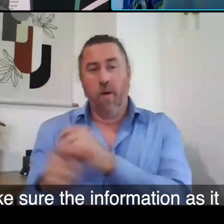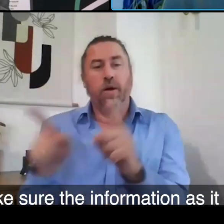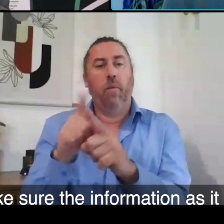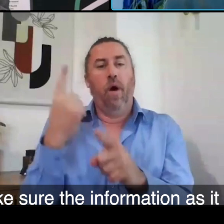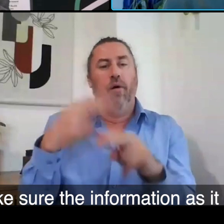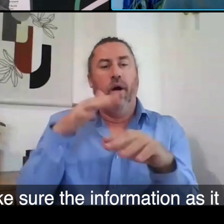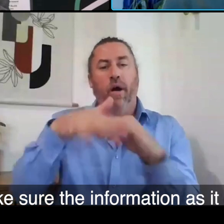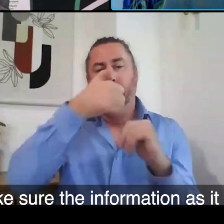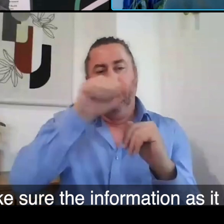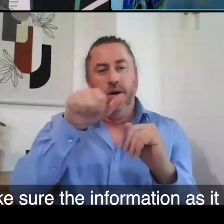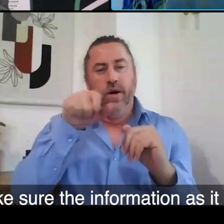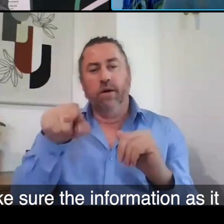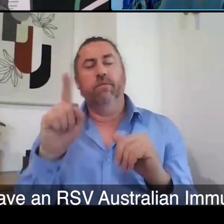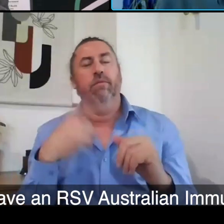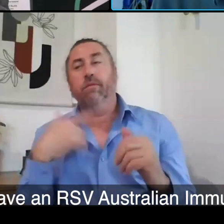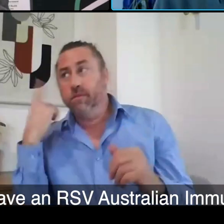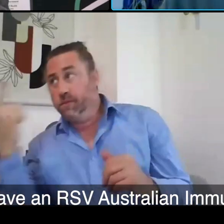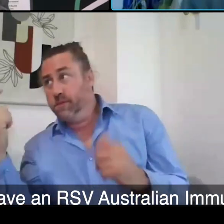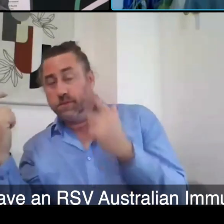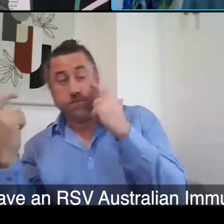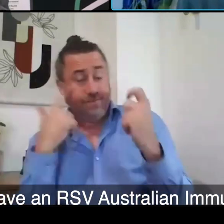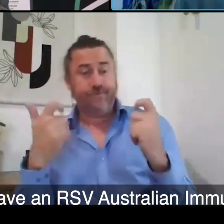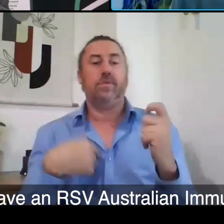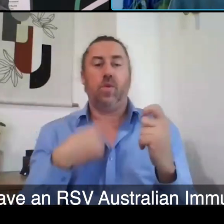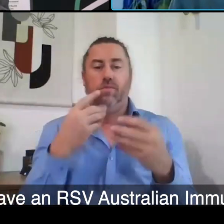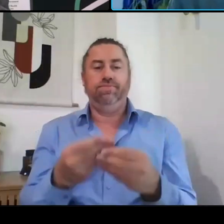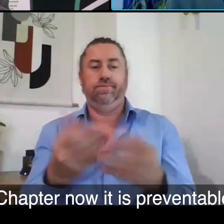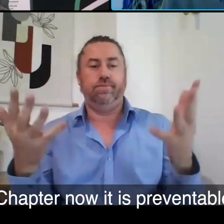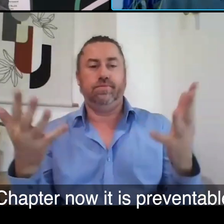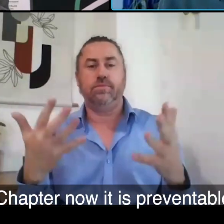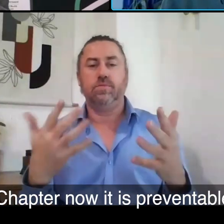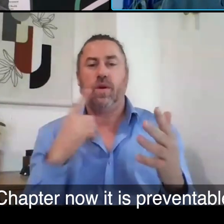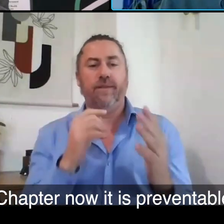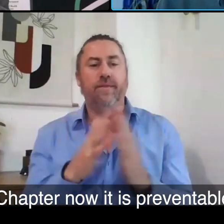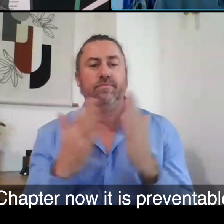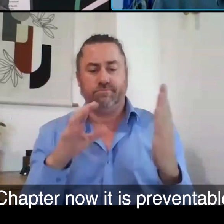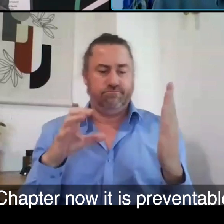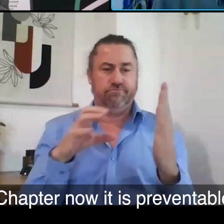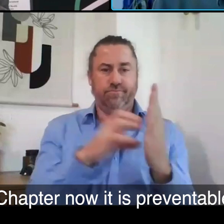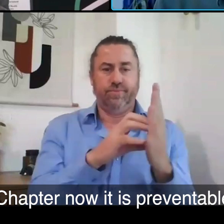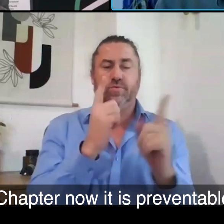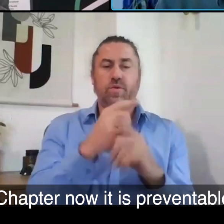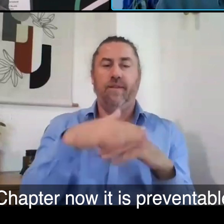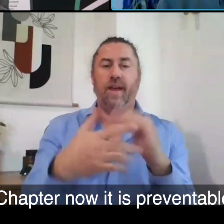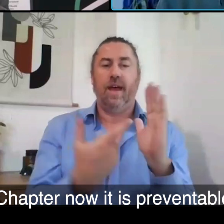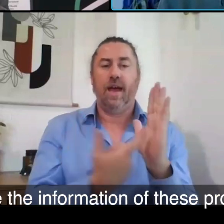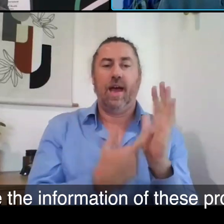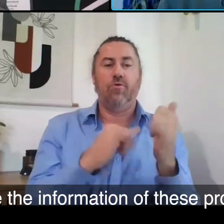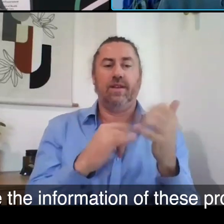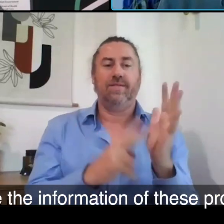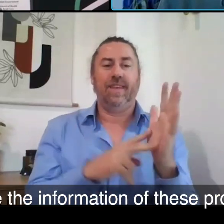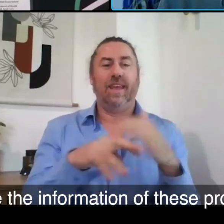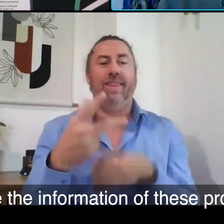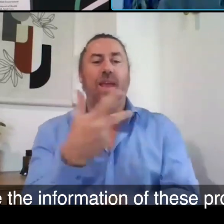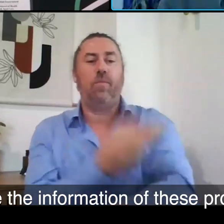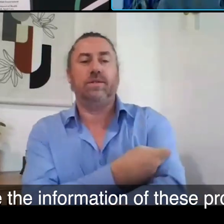sure the information as it comes out. We will have a RSV, Australian Immunisation Handbook chapter. Now it is preventable, which will